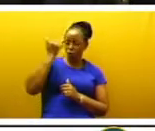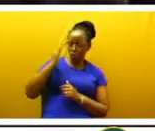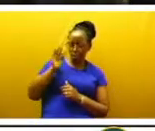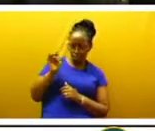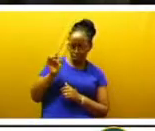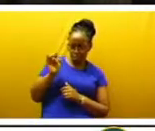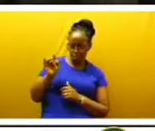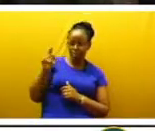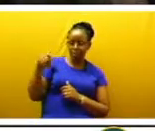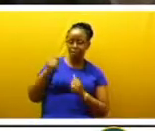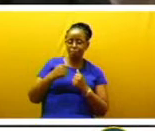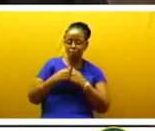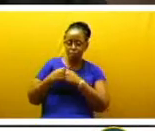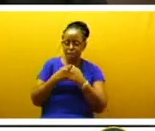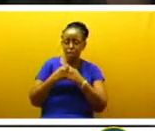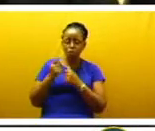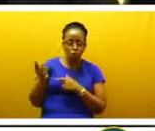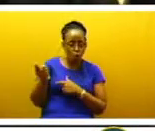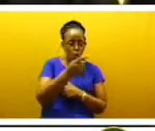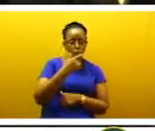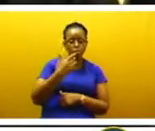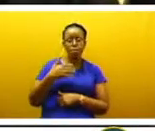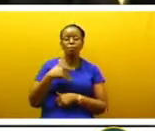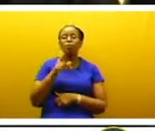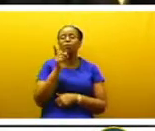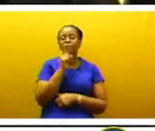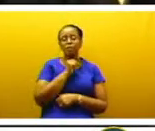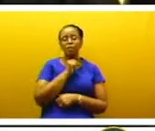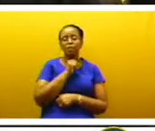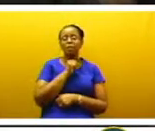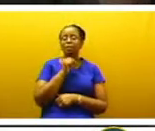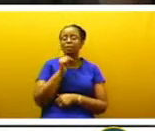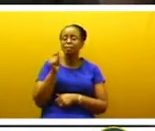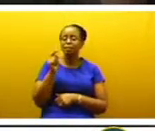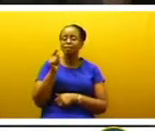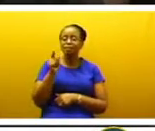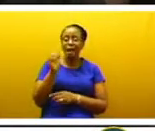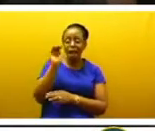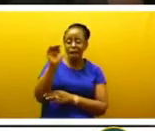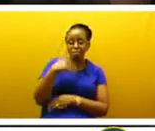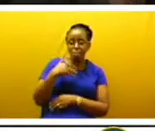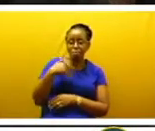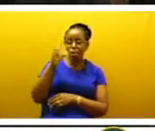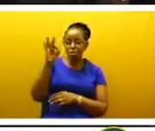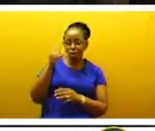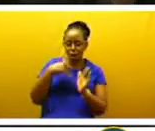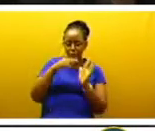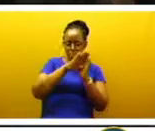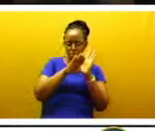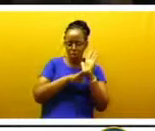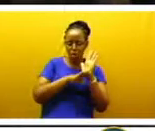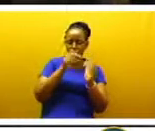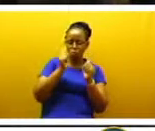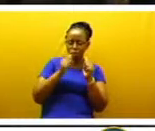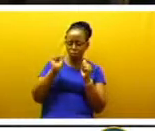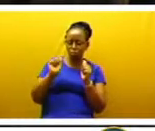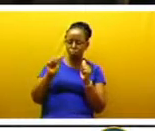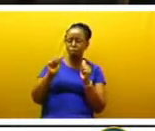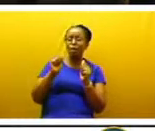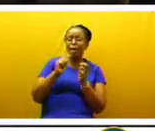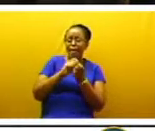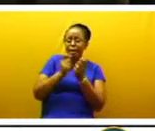everybody that if there was a program that could convert a PDF document or could edit a PDF